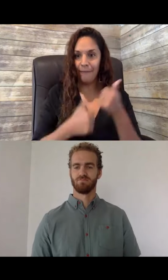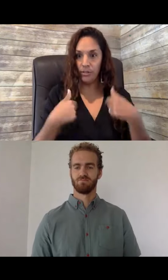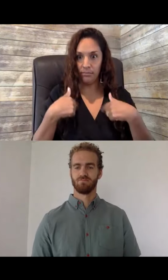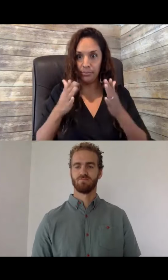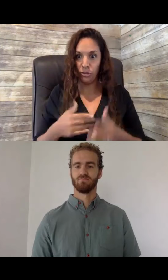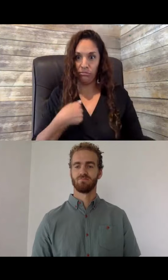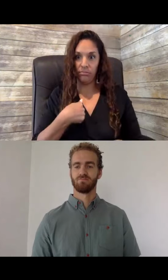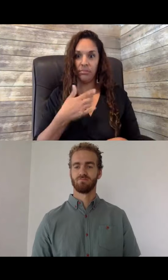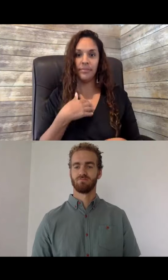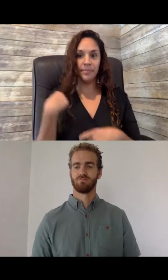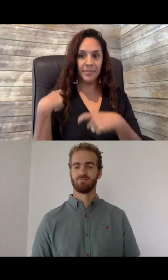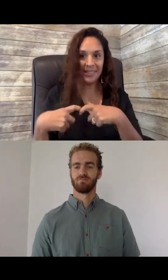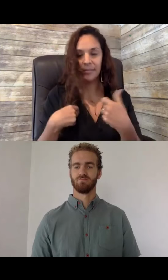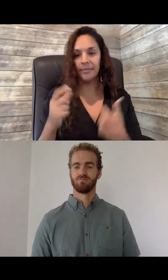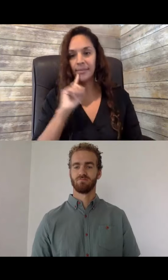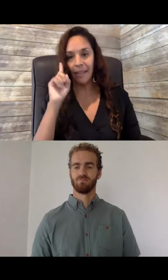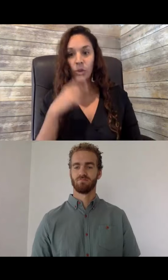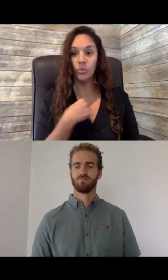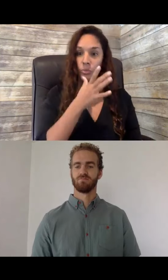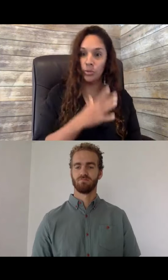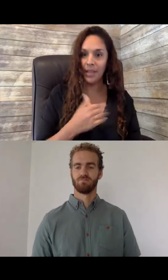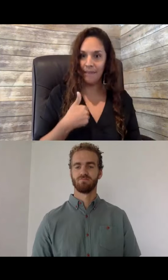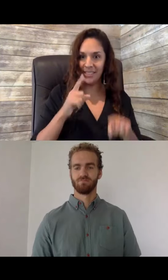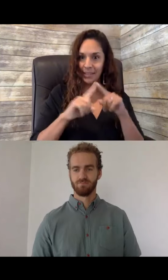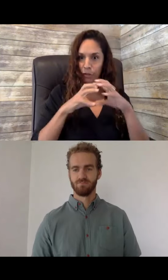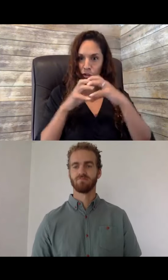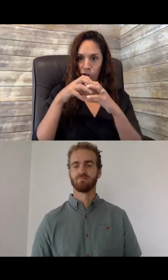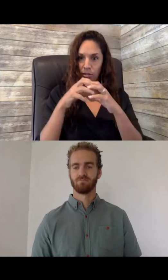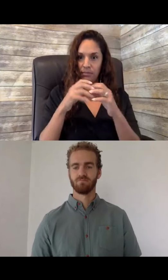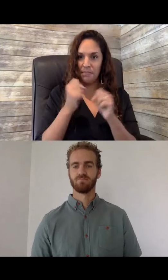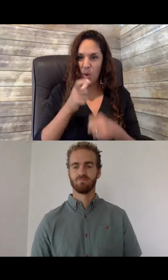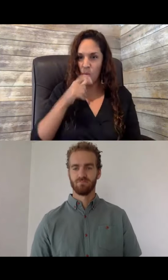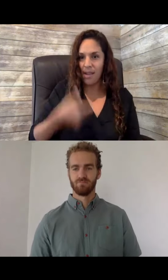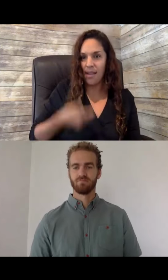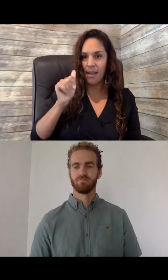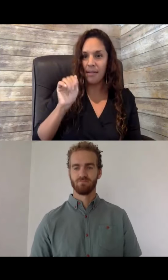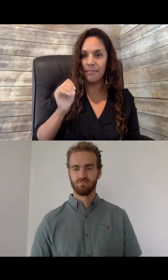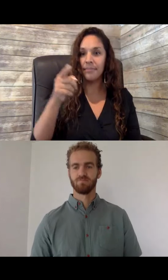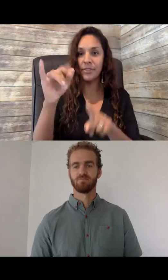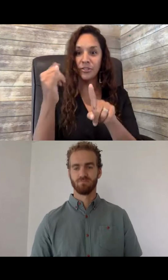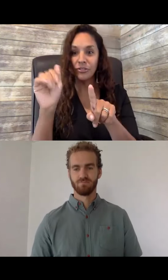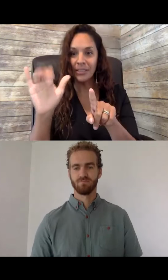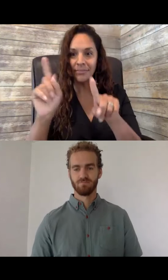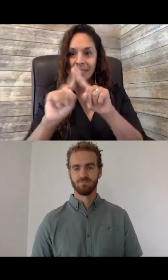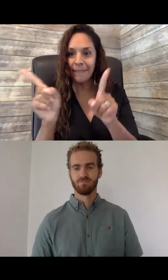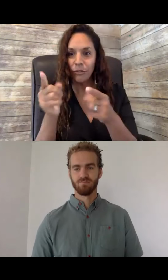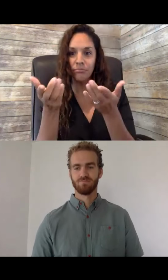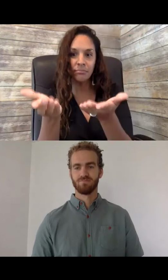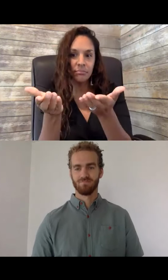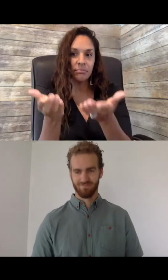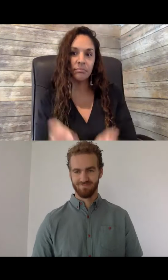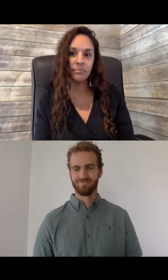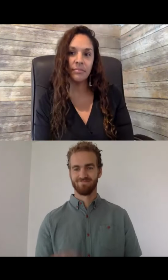their thinking is? Every individual, myself being female, Latina, and deaf, that makes me who I